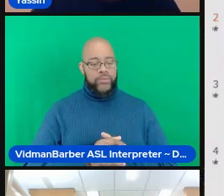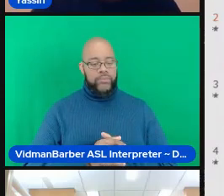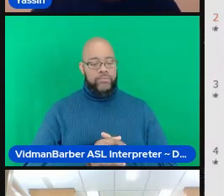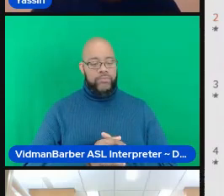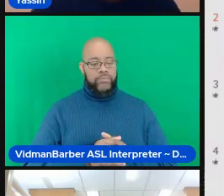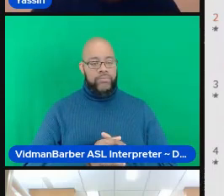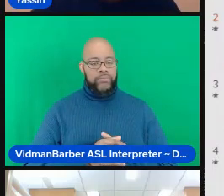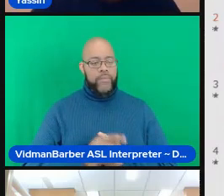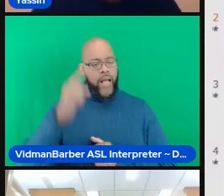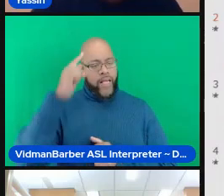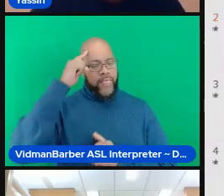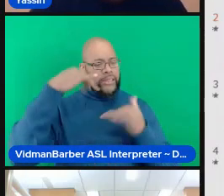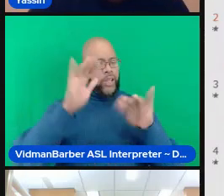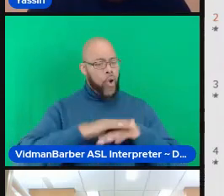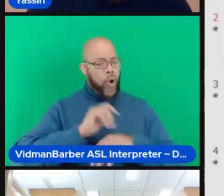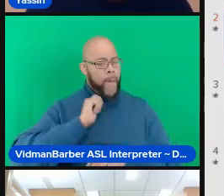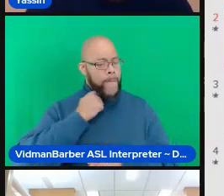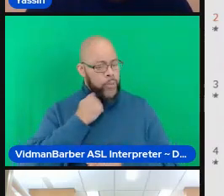I think you are on mute,